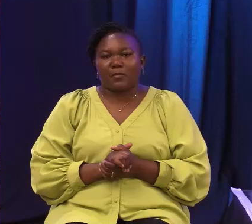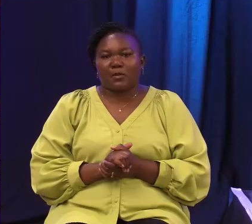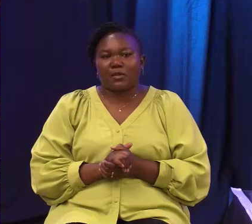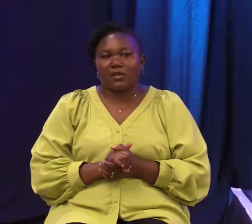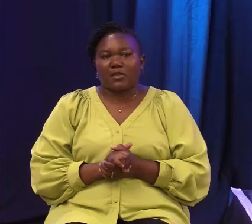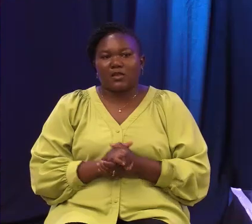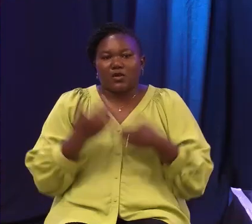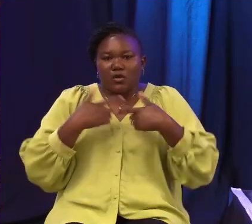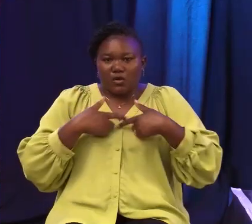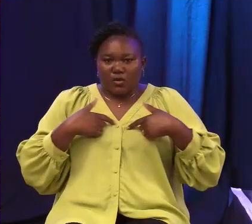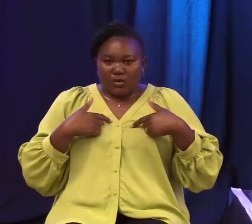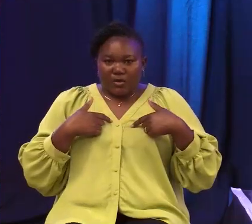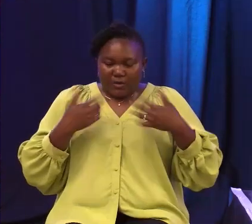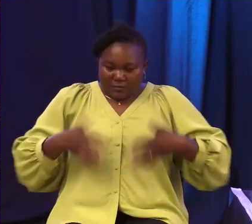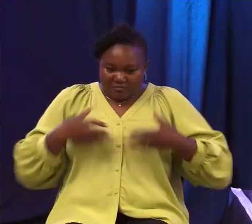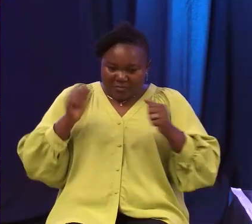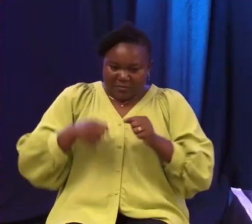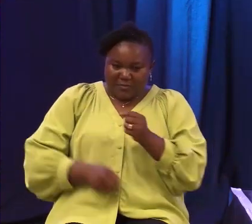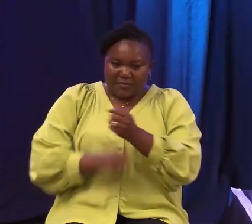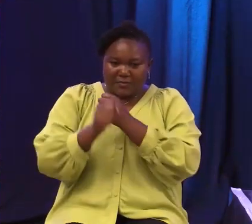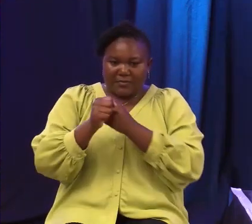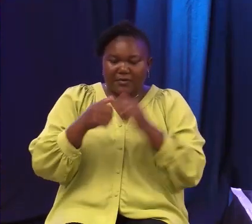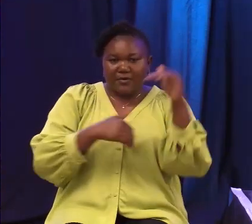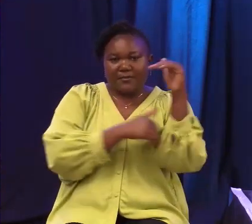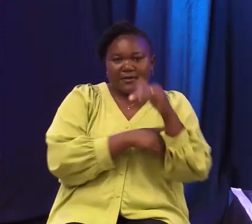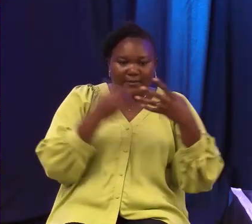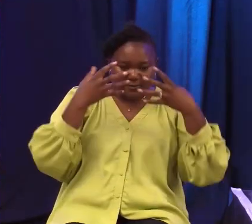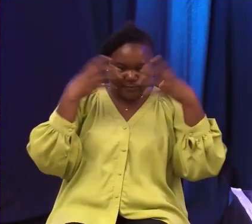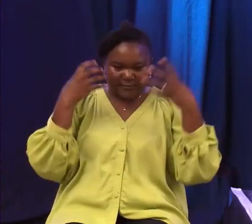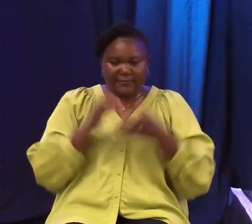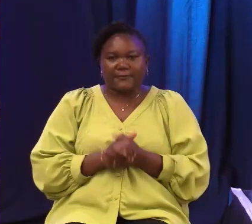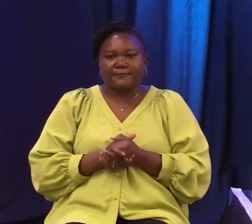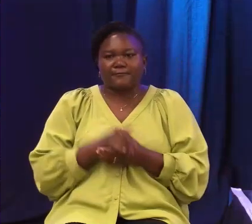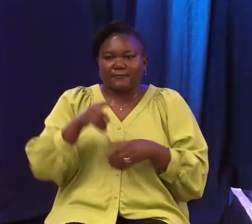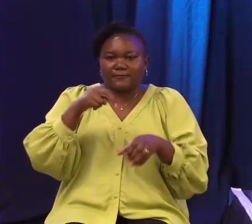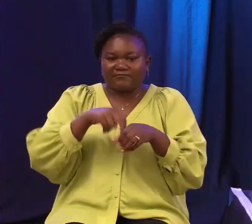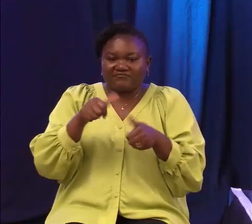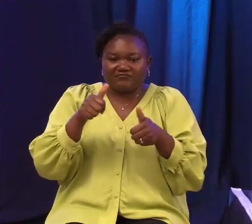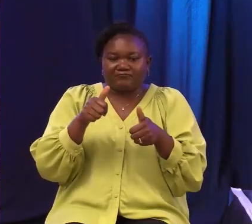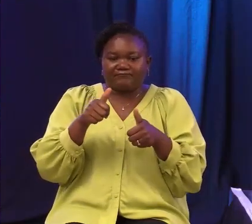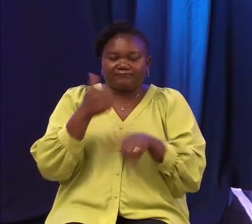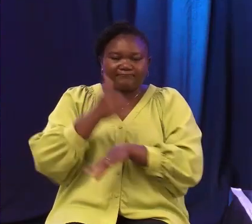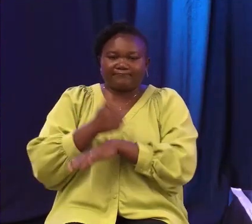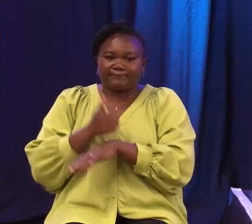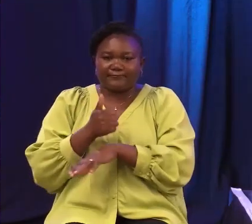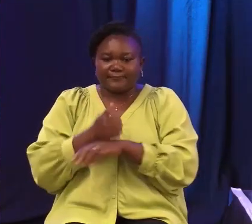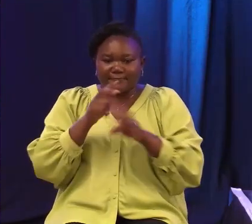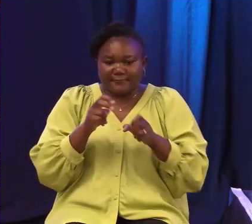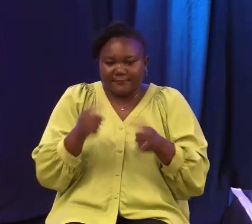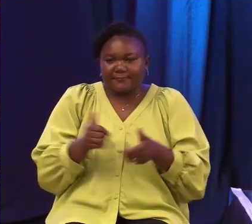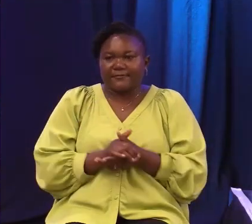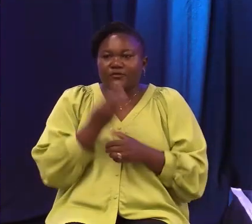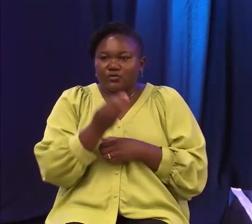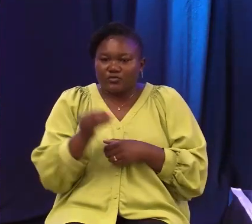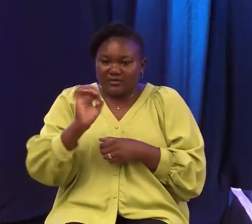We are excited to support the Office of the Ombudsman today in hosting this lovely event with the aim to ensure that children